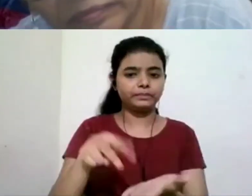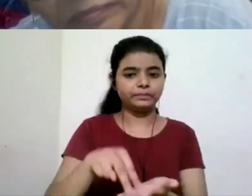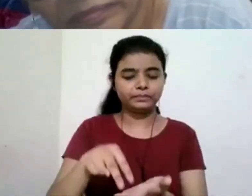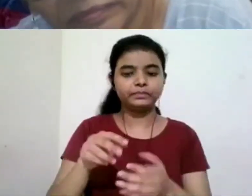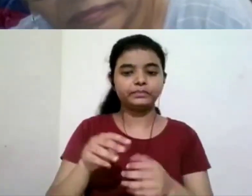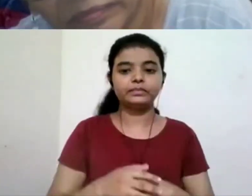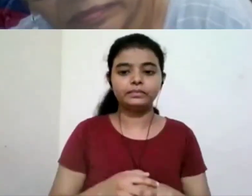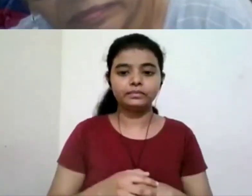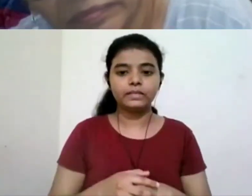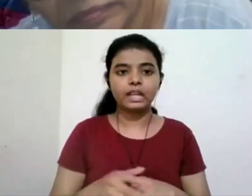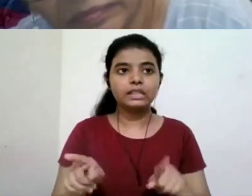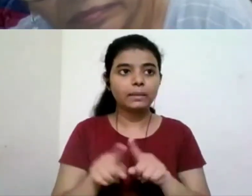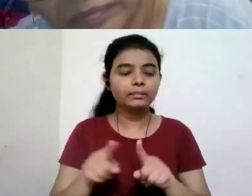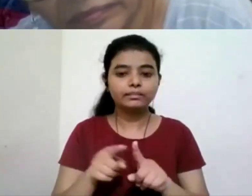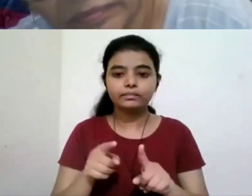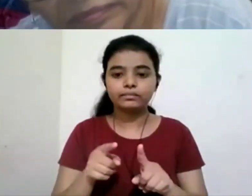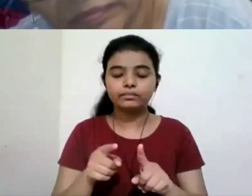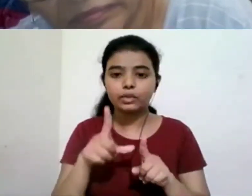action